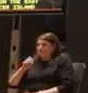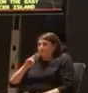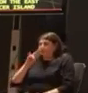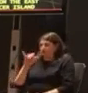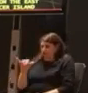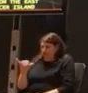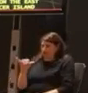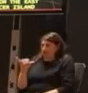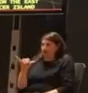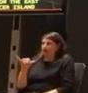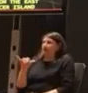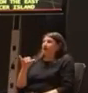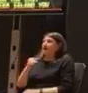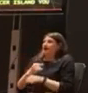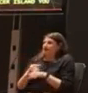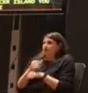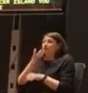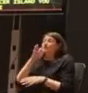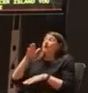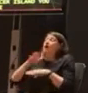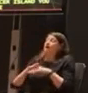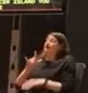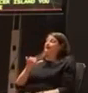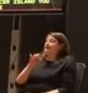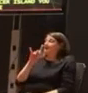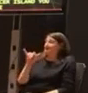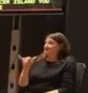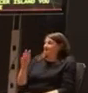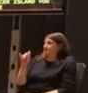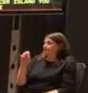Lacey V. Murrow Bridge.